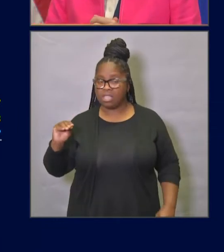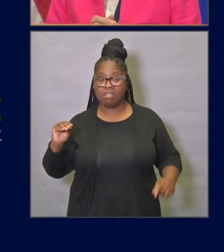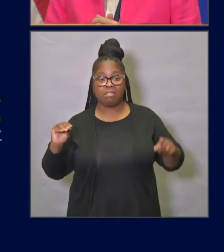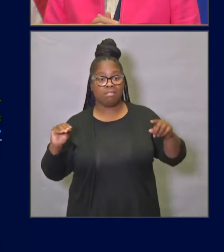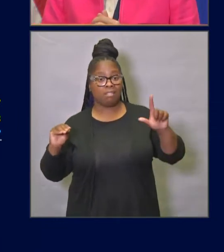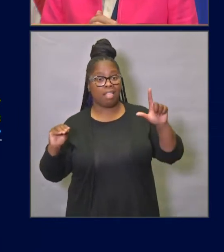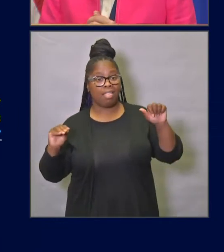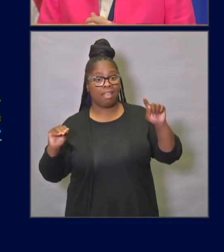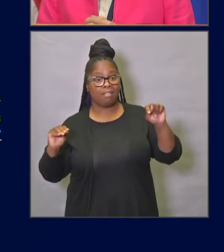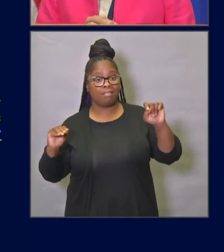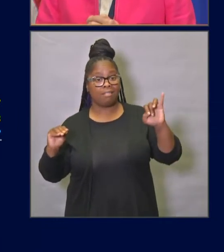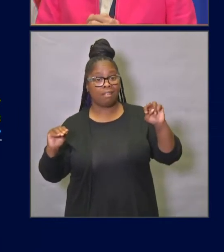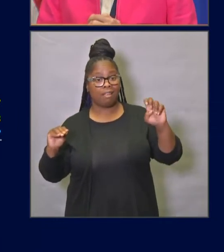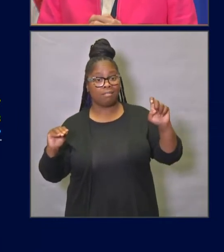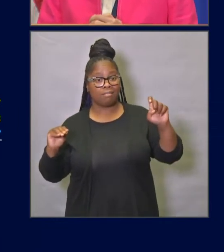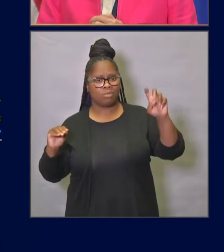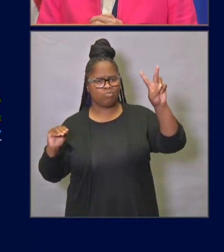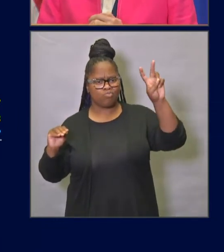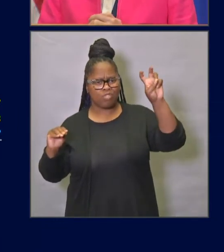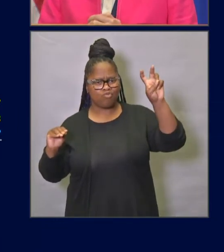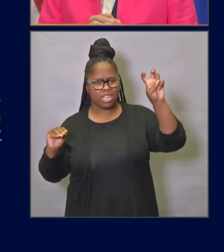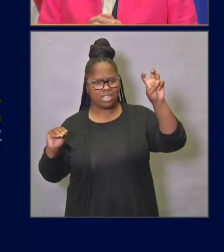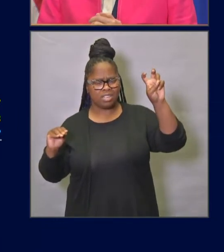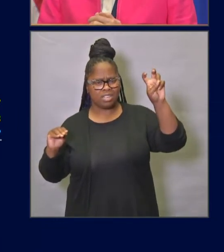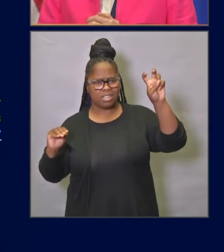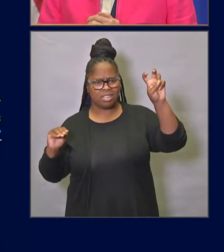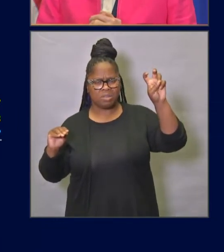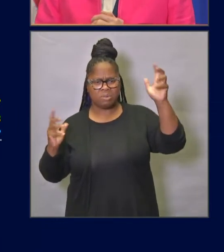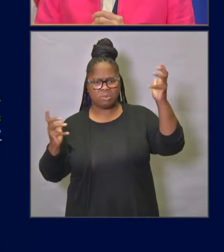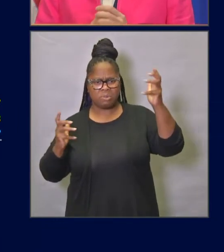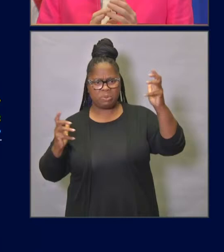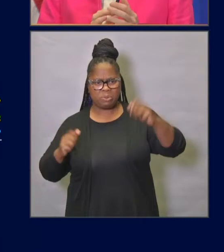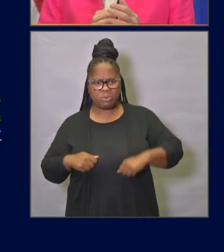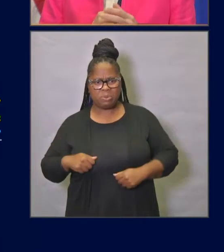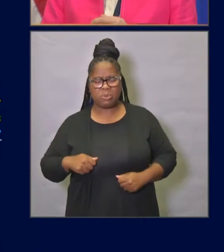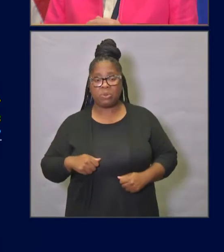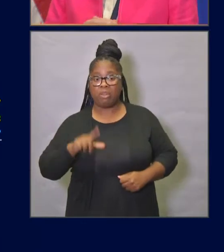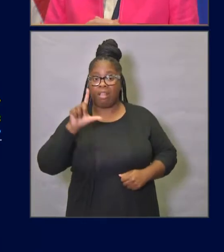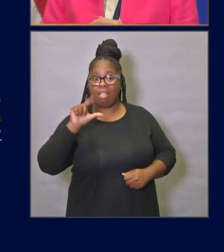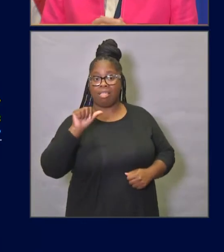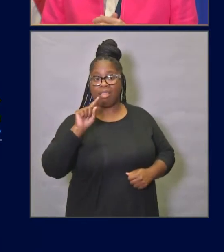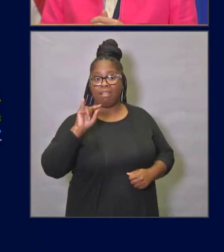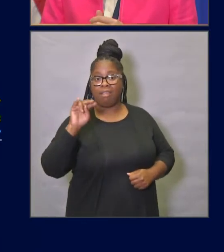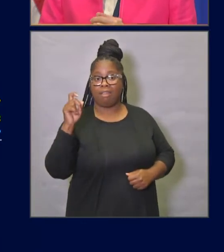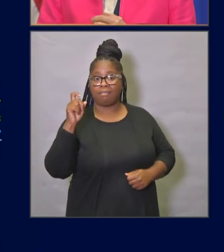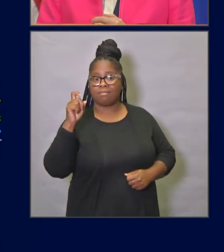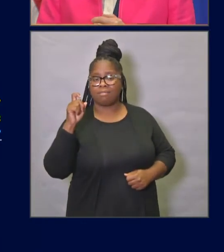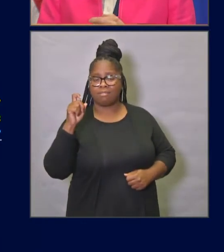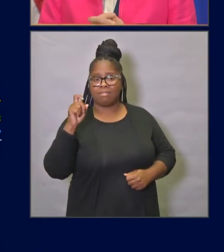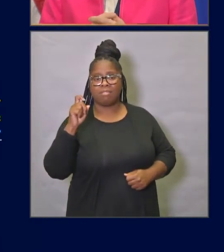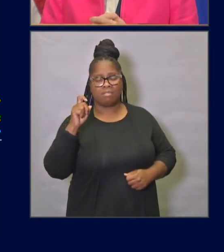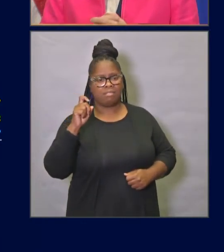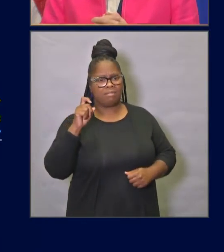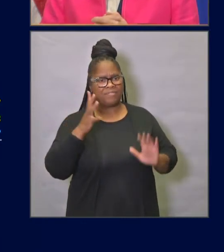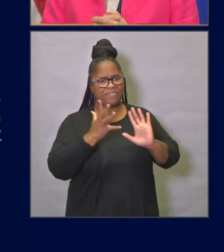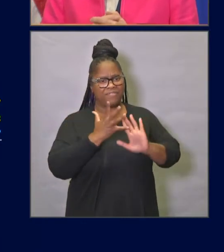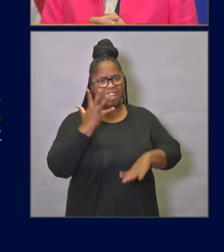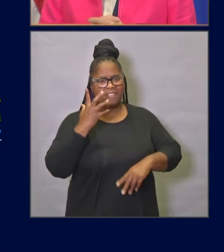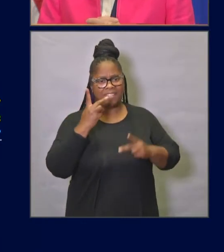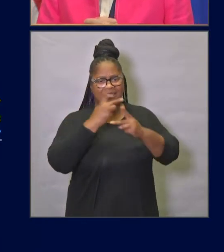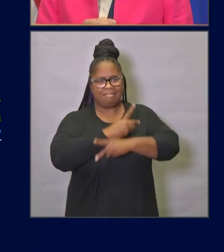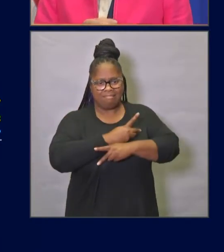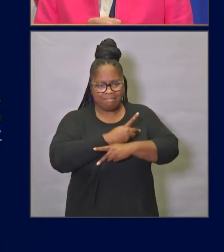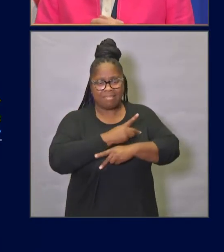day per 100,000 people. And it's 5 times higher, the rate for the Latinx community is 5 times higher than the rate for